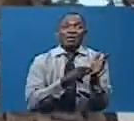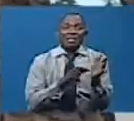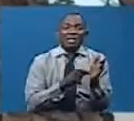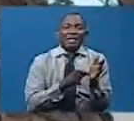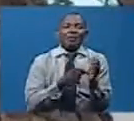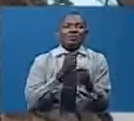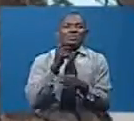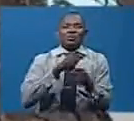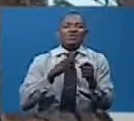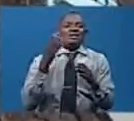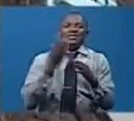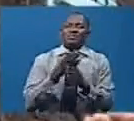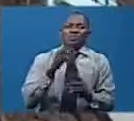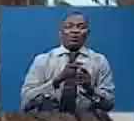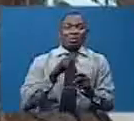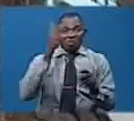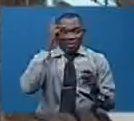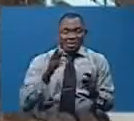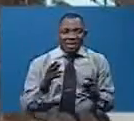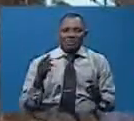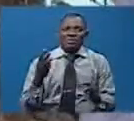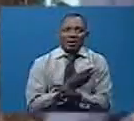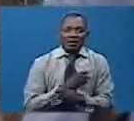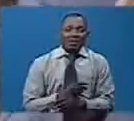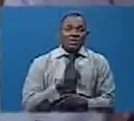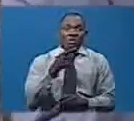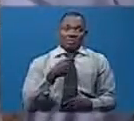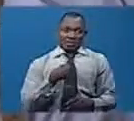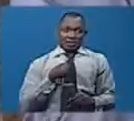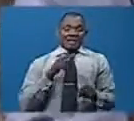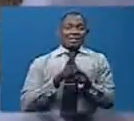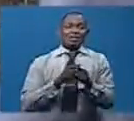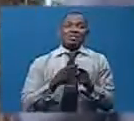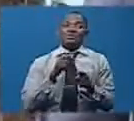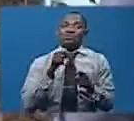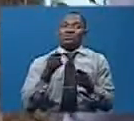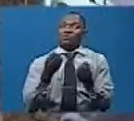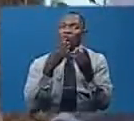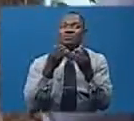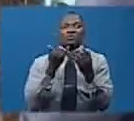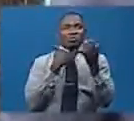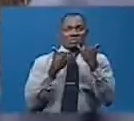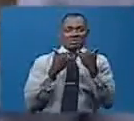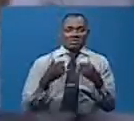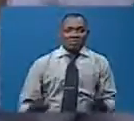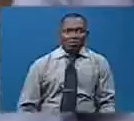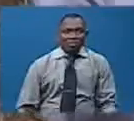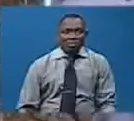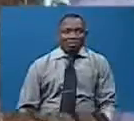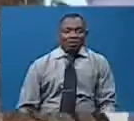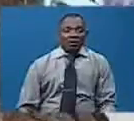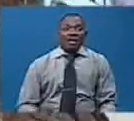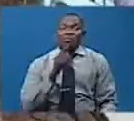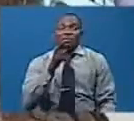wrong. Our politicians are getting it worse, while you and I are being misinformed and misled.